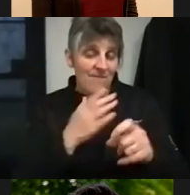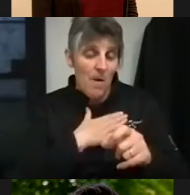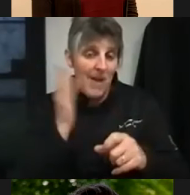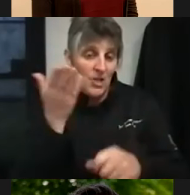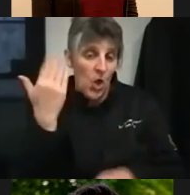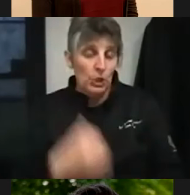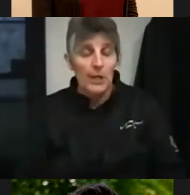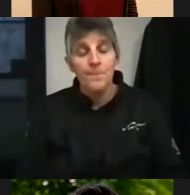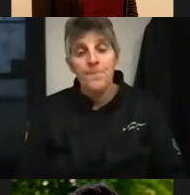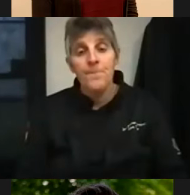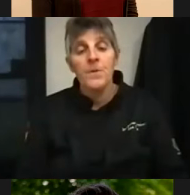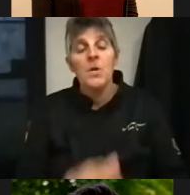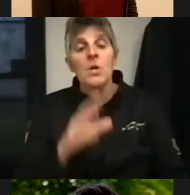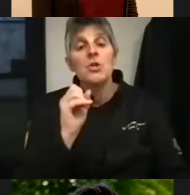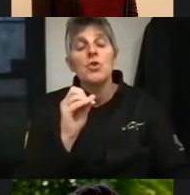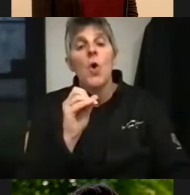earlier. So